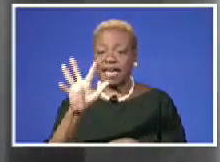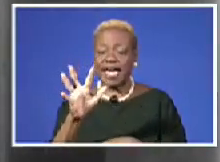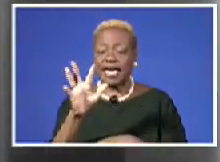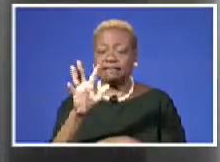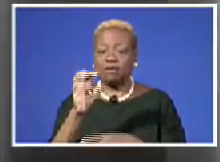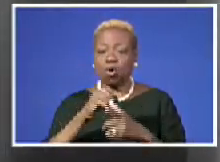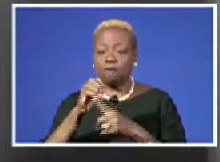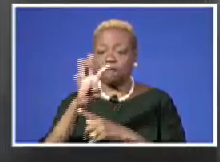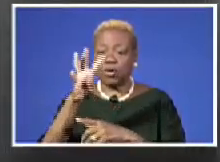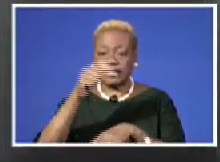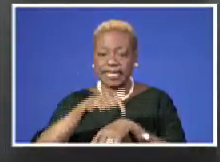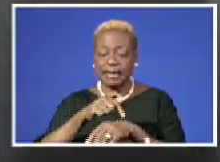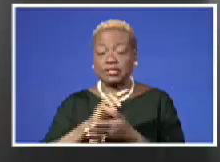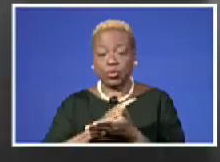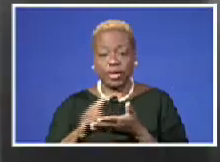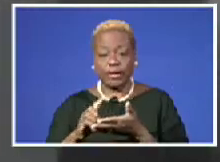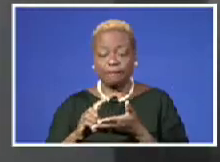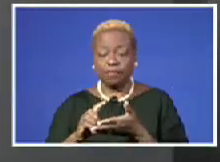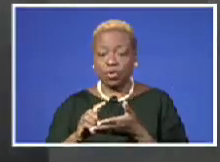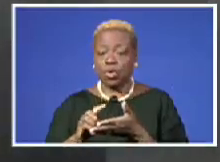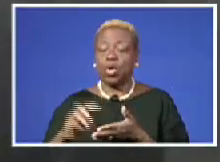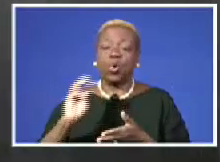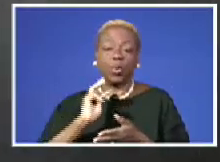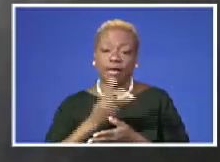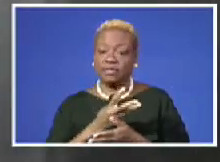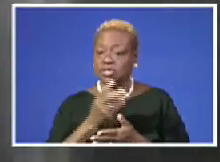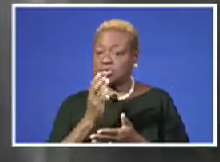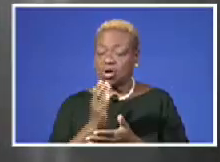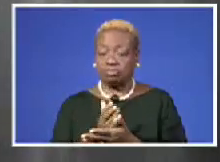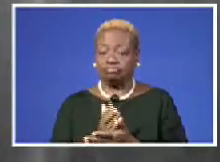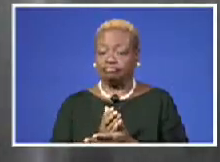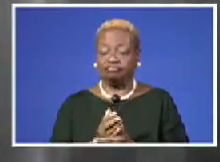five times or four times a week. We've cut back drastically. We just don't have the loads.